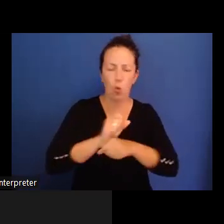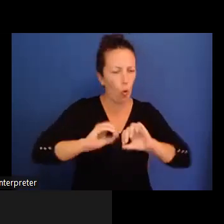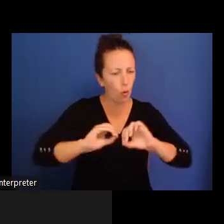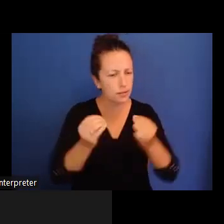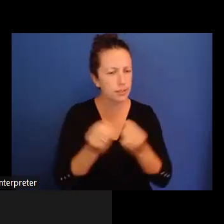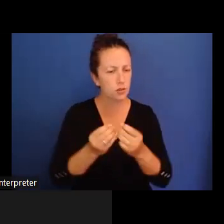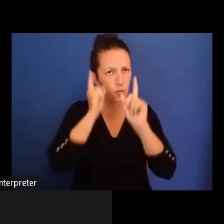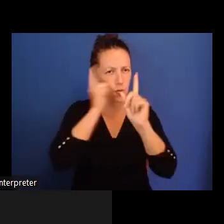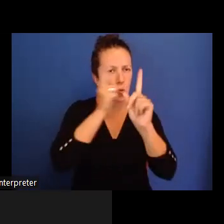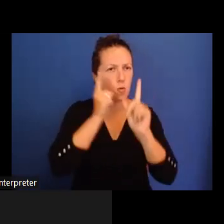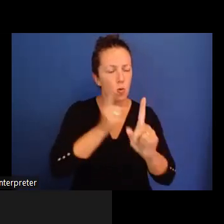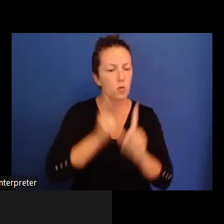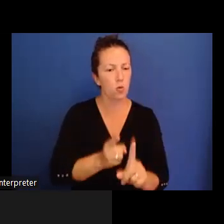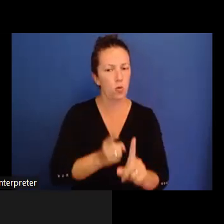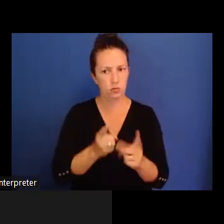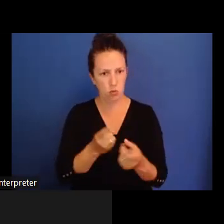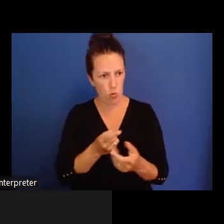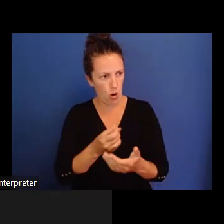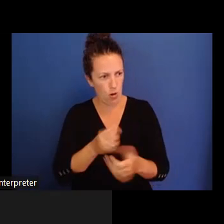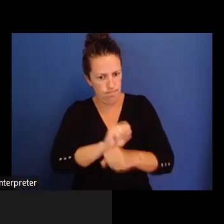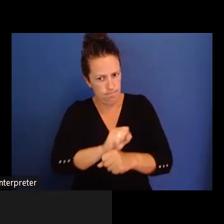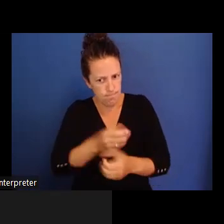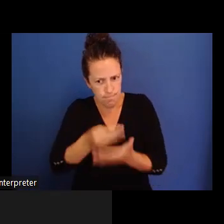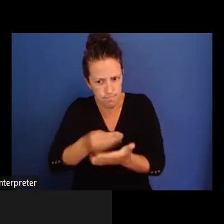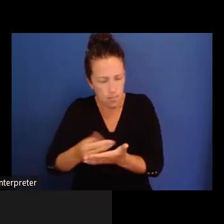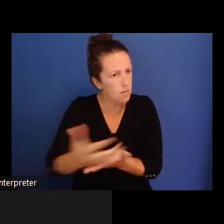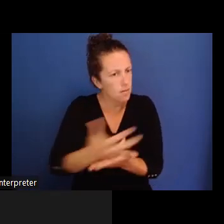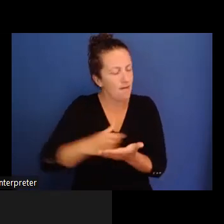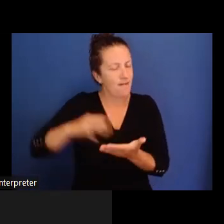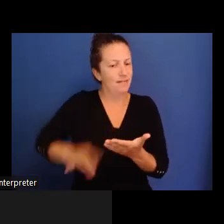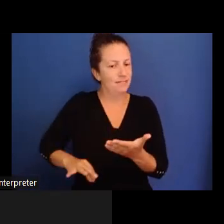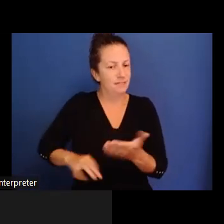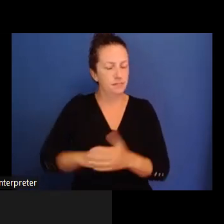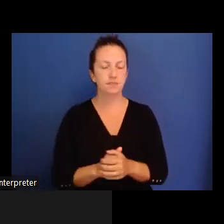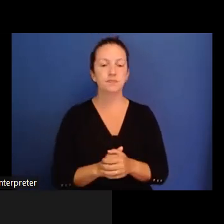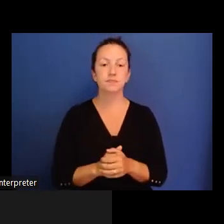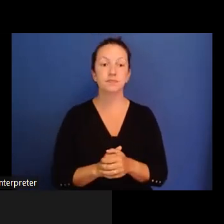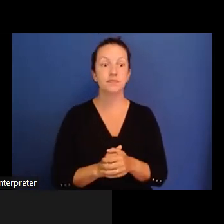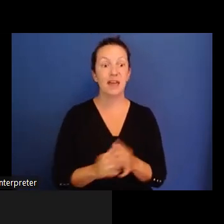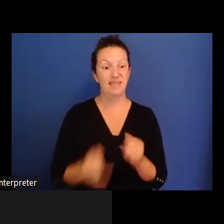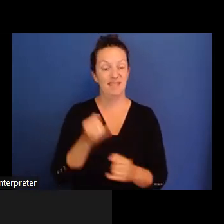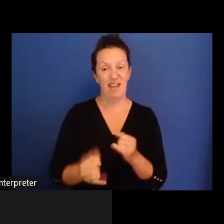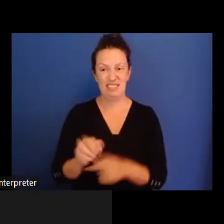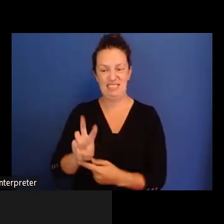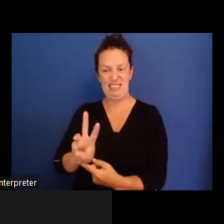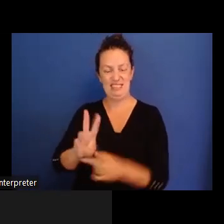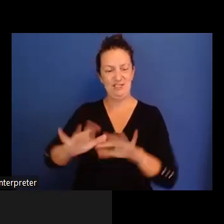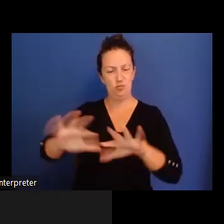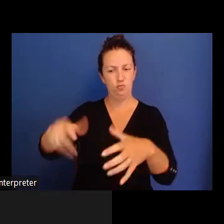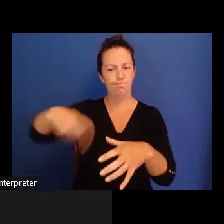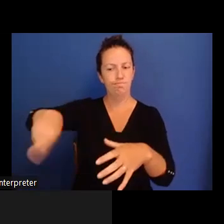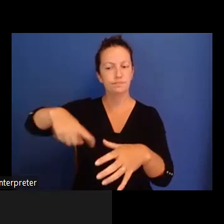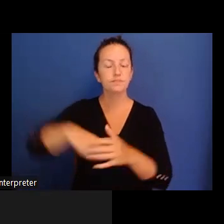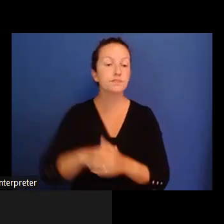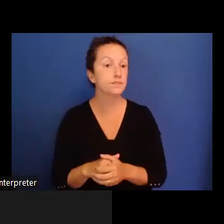gain. And then as we take the last turn, we see group 6. And members of this